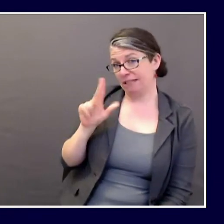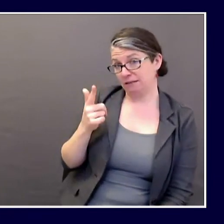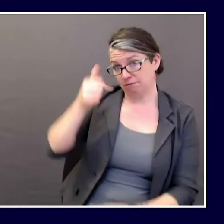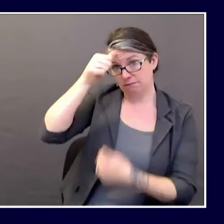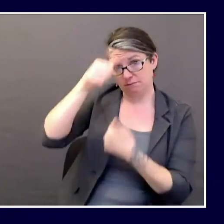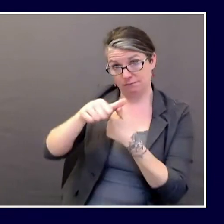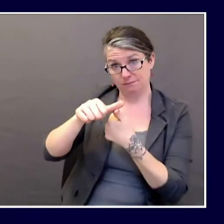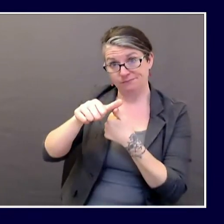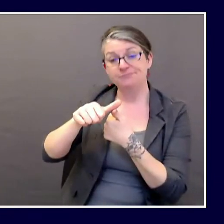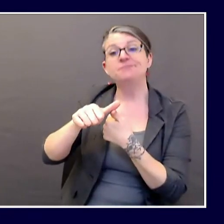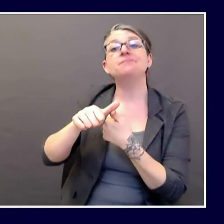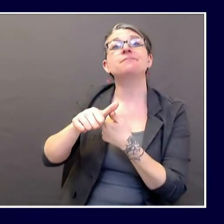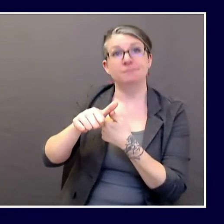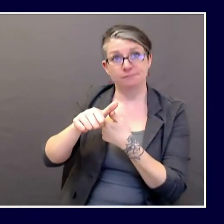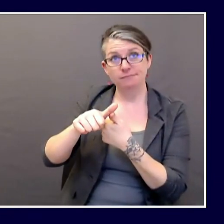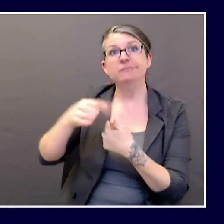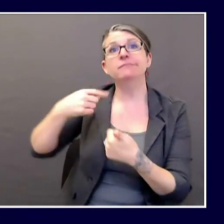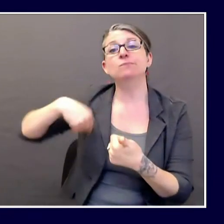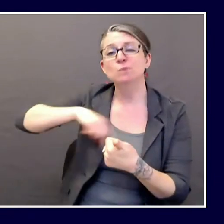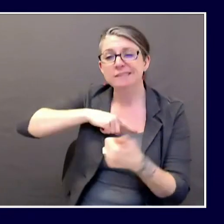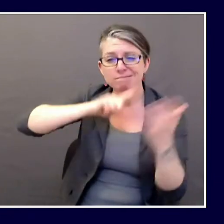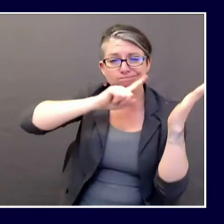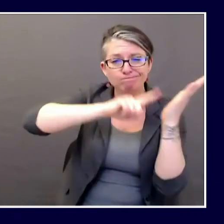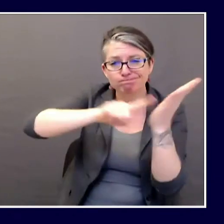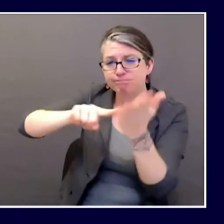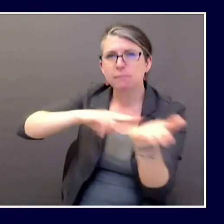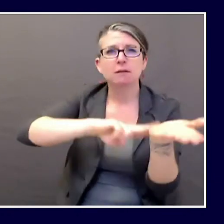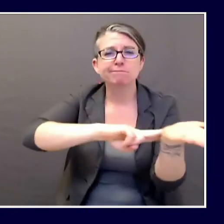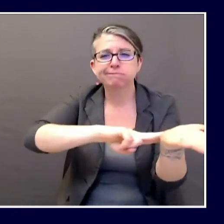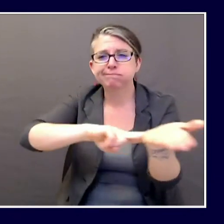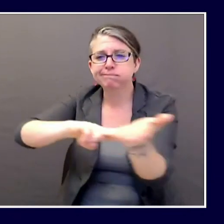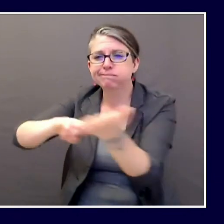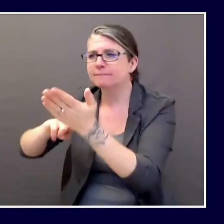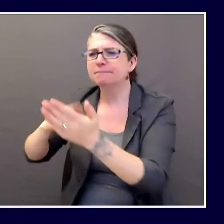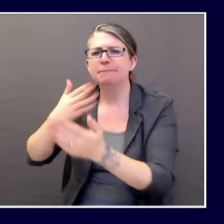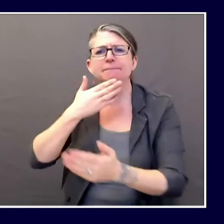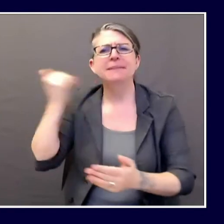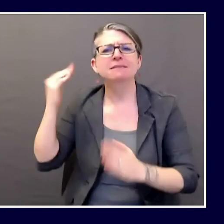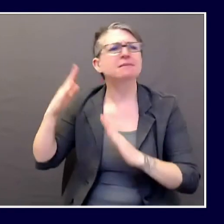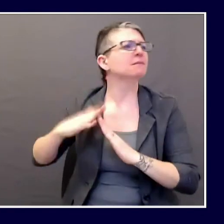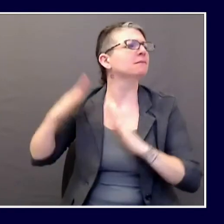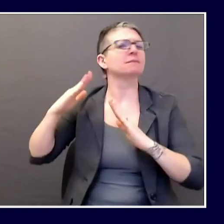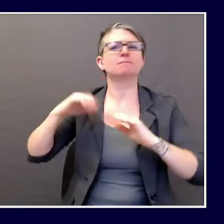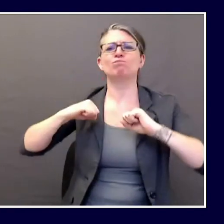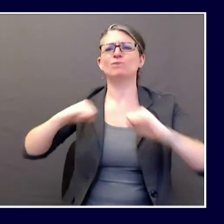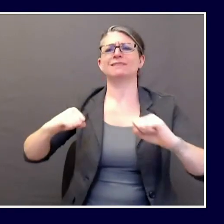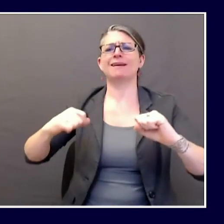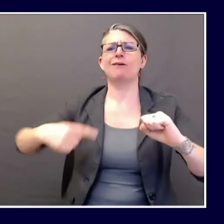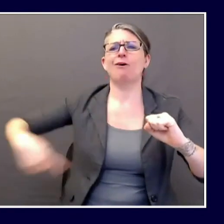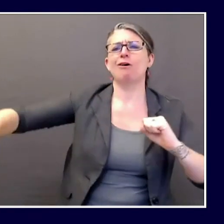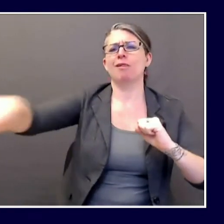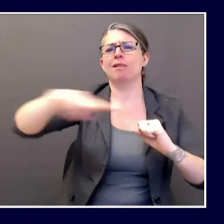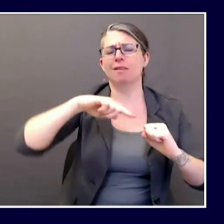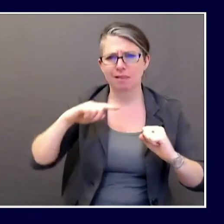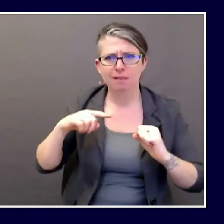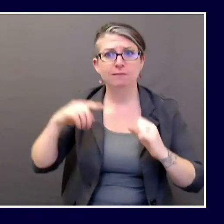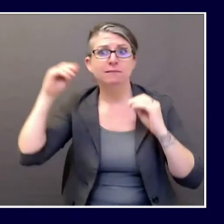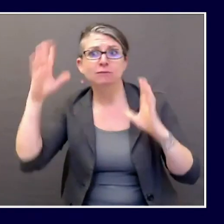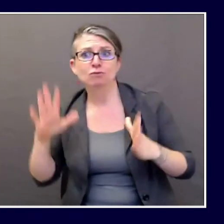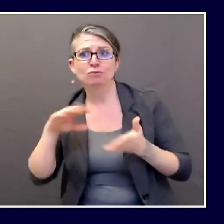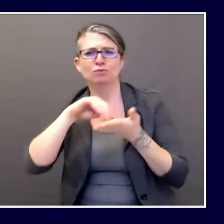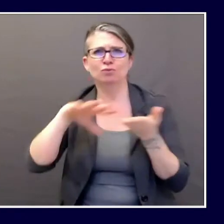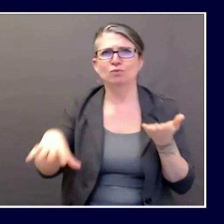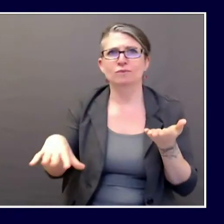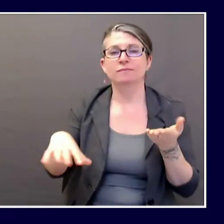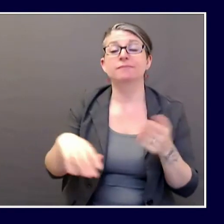saw 2 things. The first was concerns expressed by educators over what might be the educational implications of